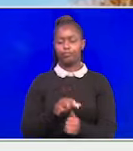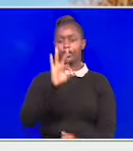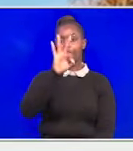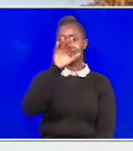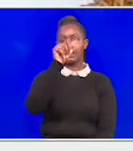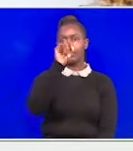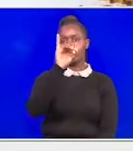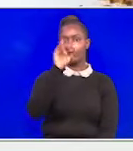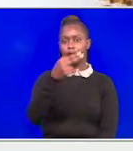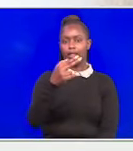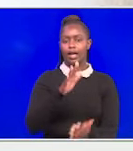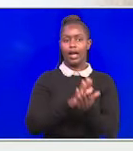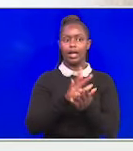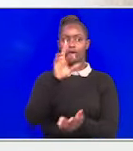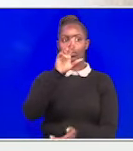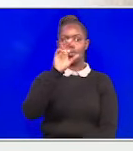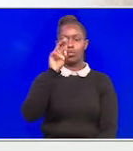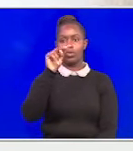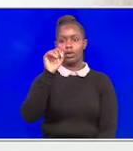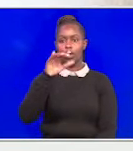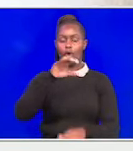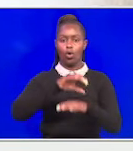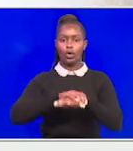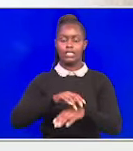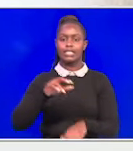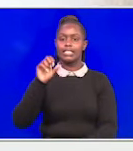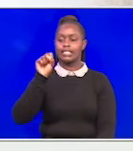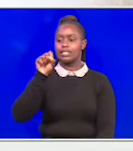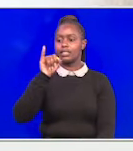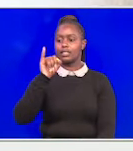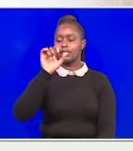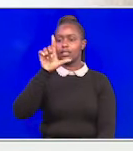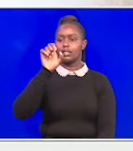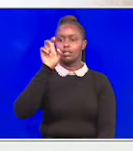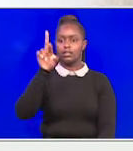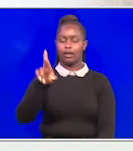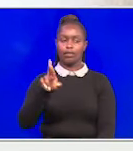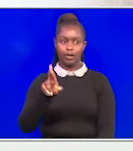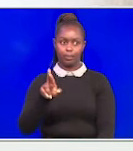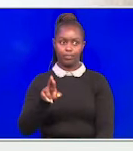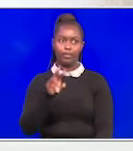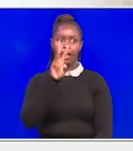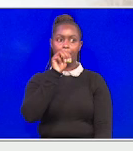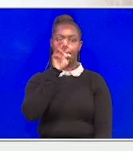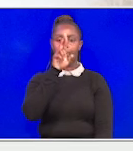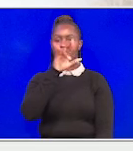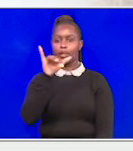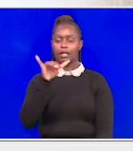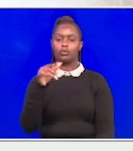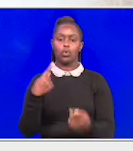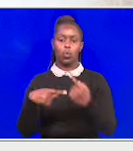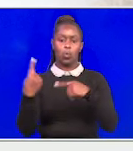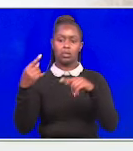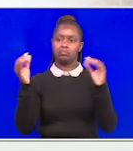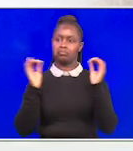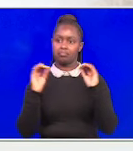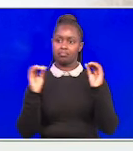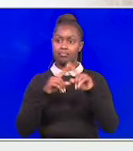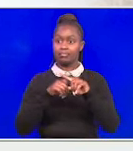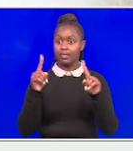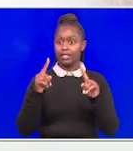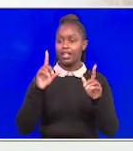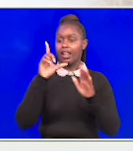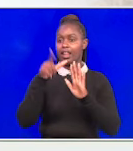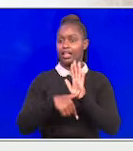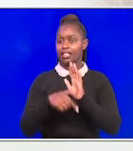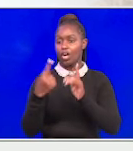Kwemoi are the only Kenyans to bag silver at the Paris Games. The dancing queen, Mary Mora, would not dance in victory, but had something in the